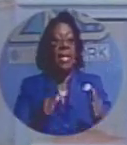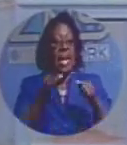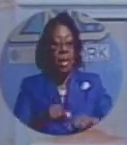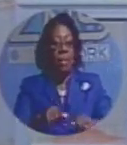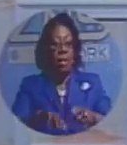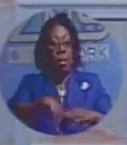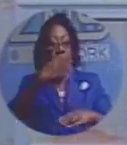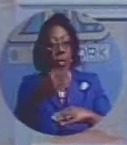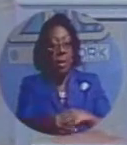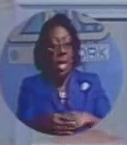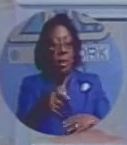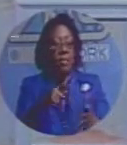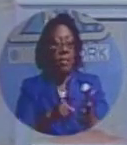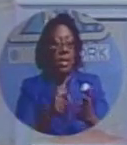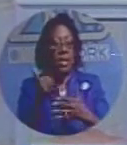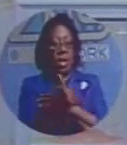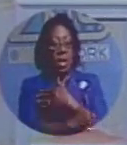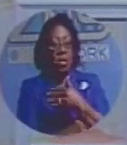this country,